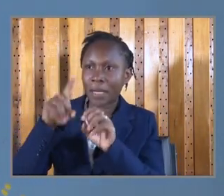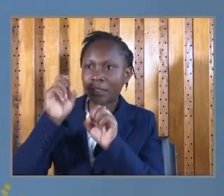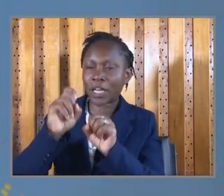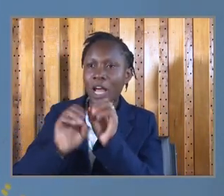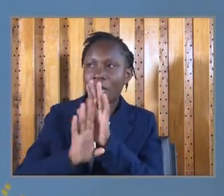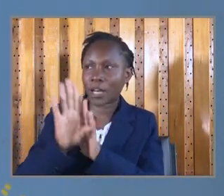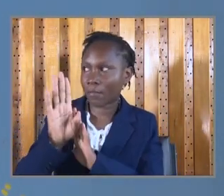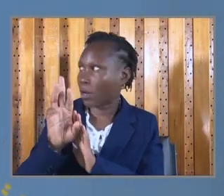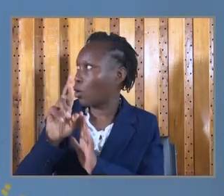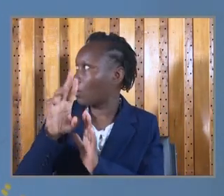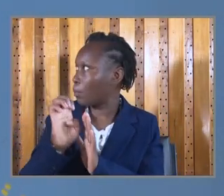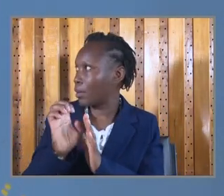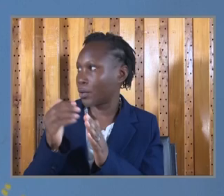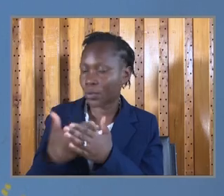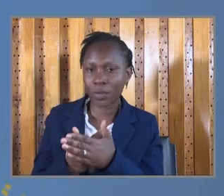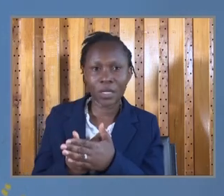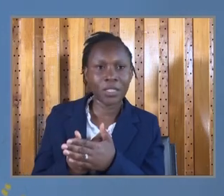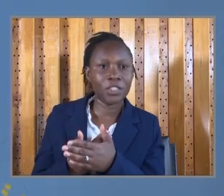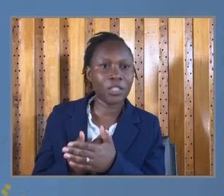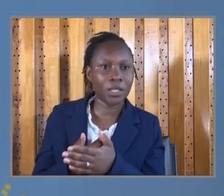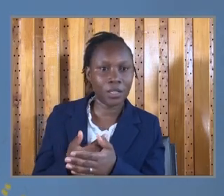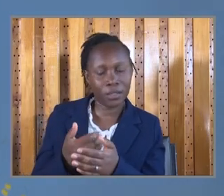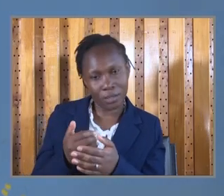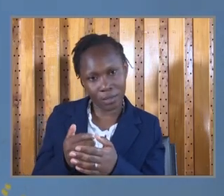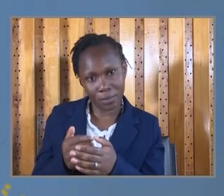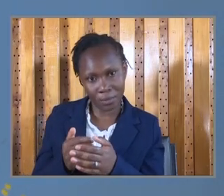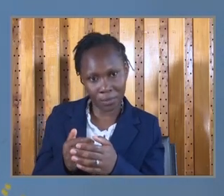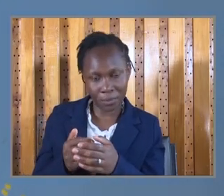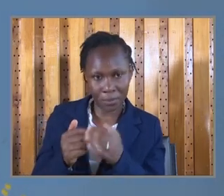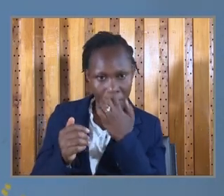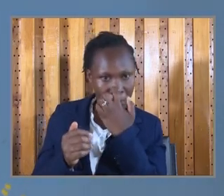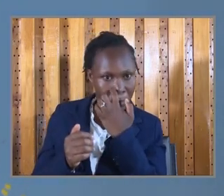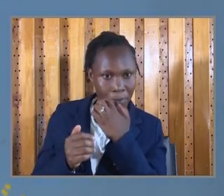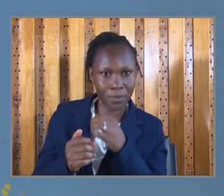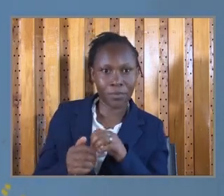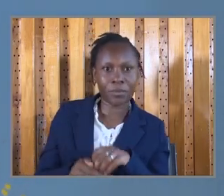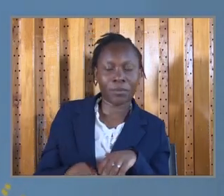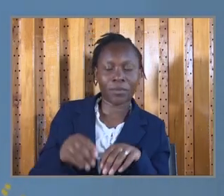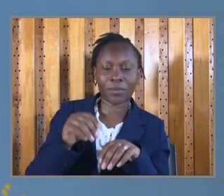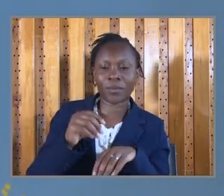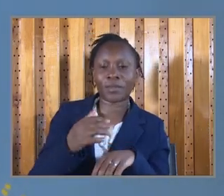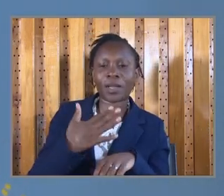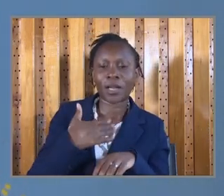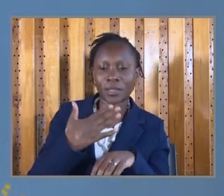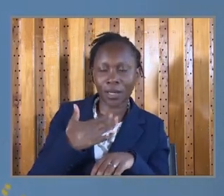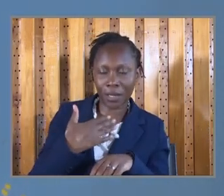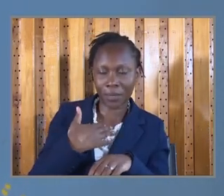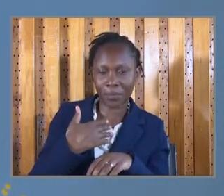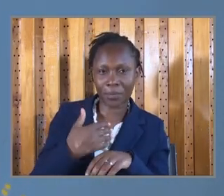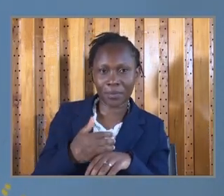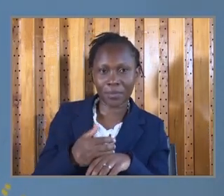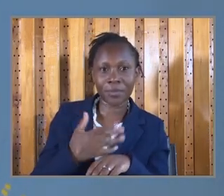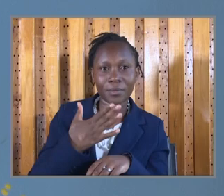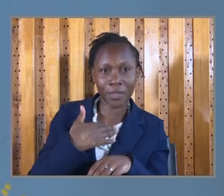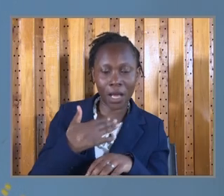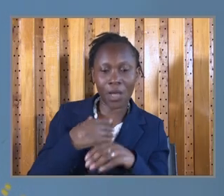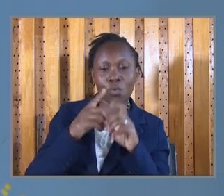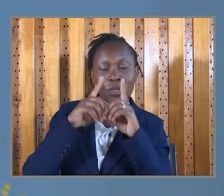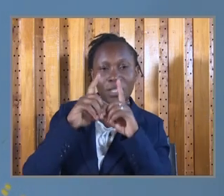green hydrogen, access to critical raw materials, or the availability of a young and skilled